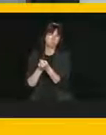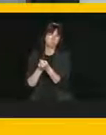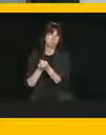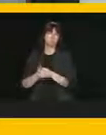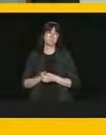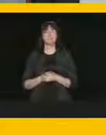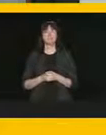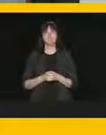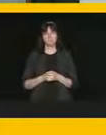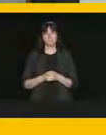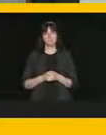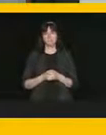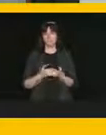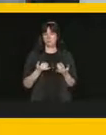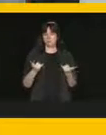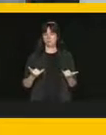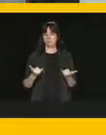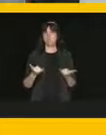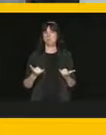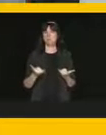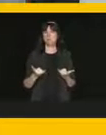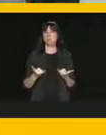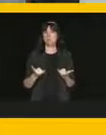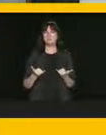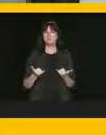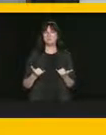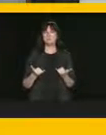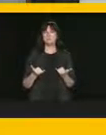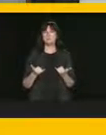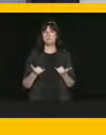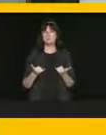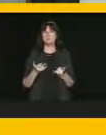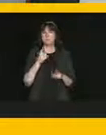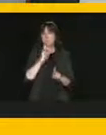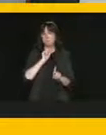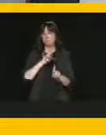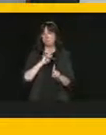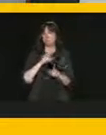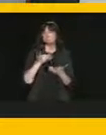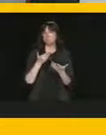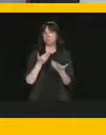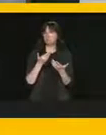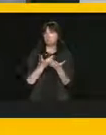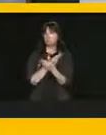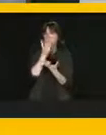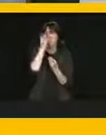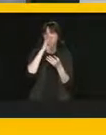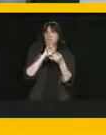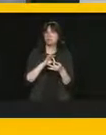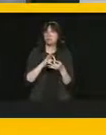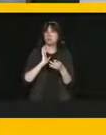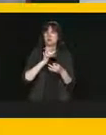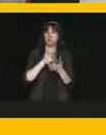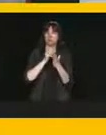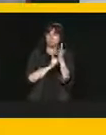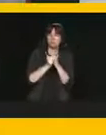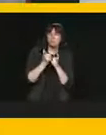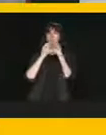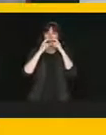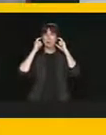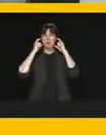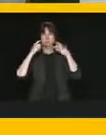Aujourd'hui, Today, I'd also like to update you on individual protective equipment that ensures the safety of